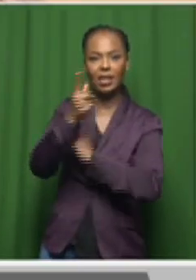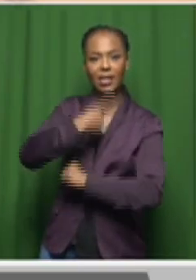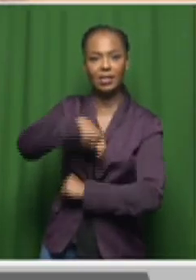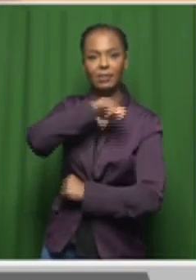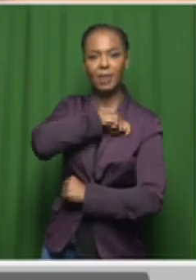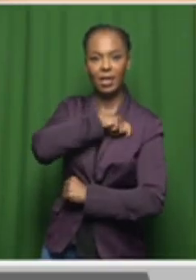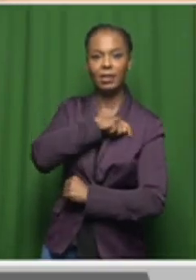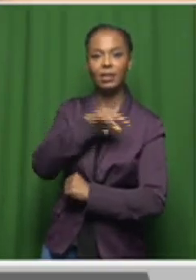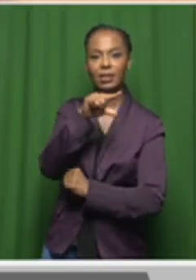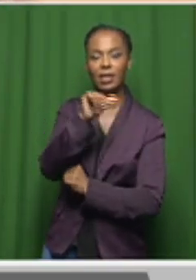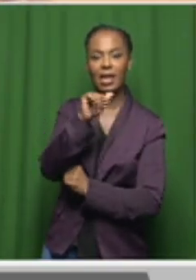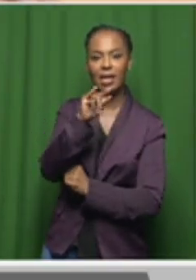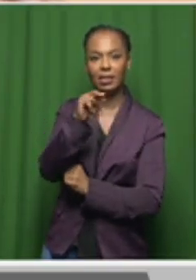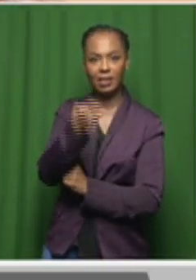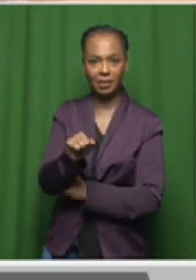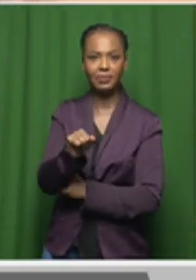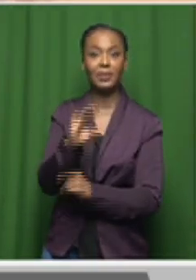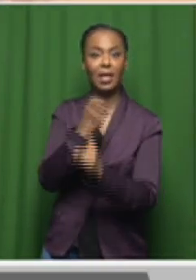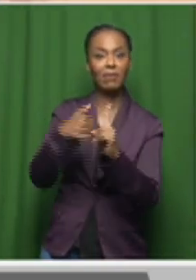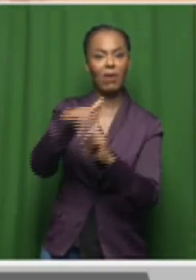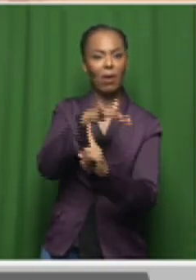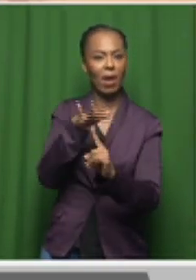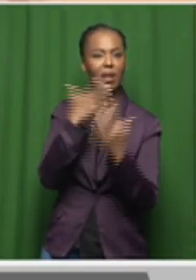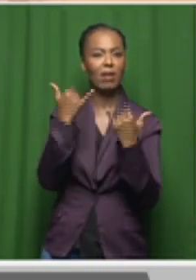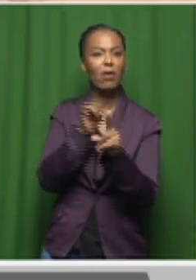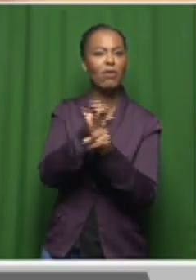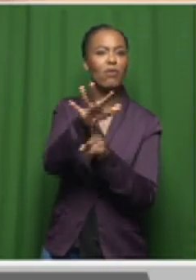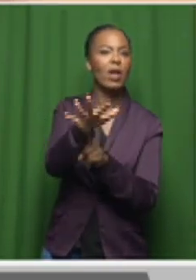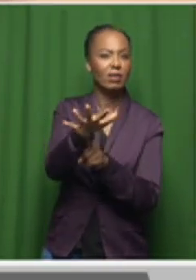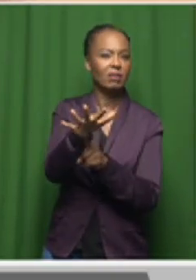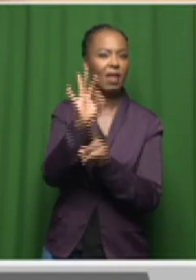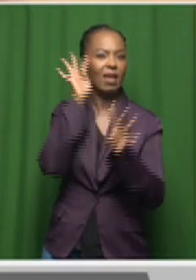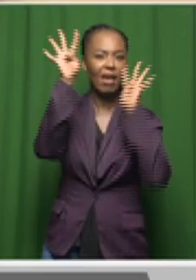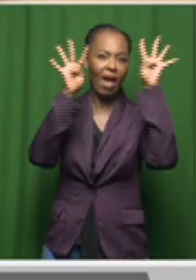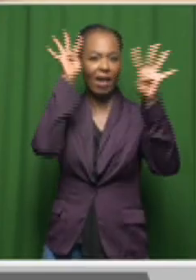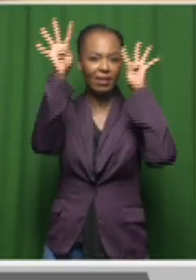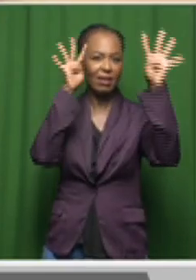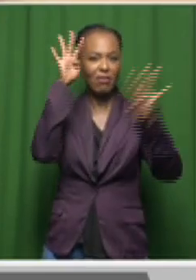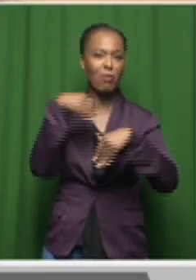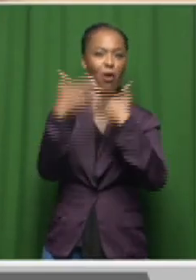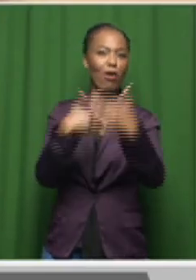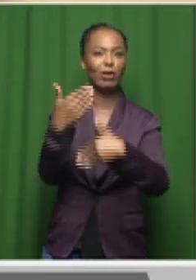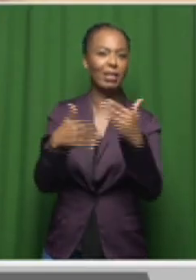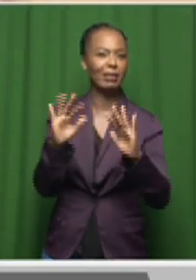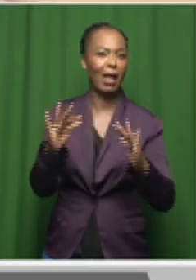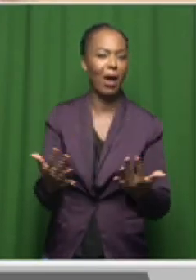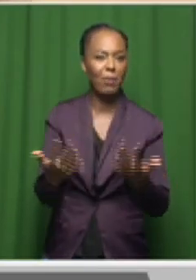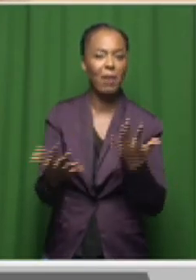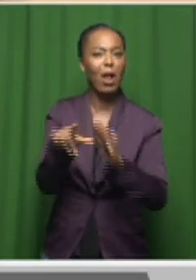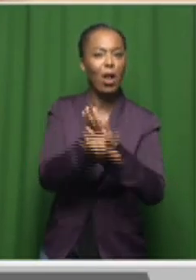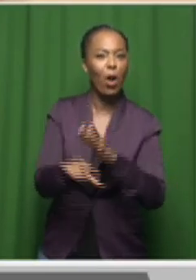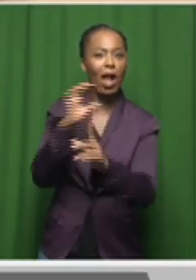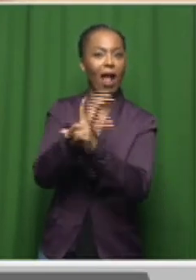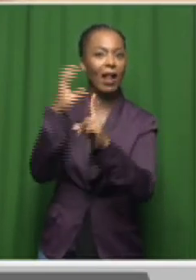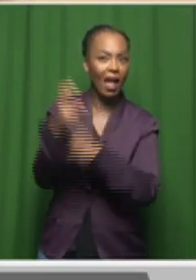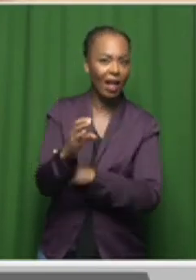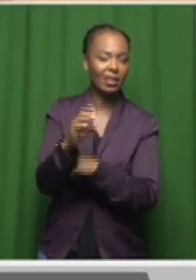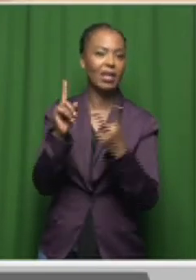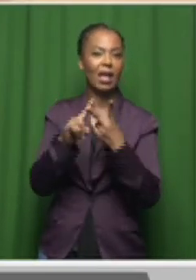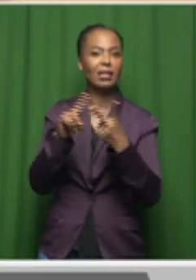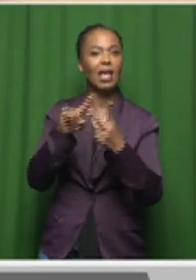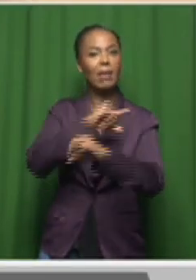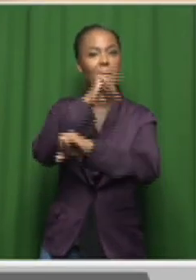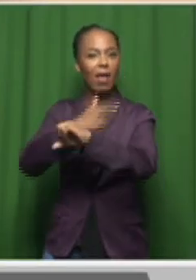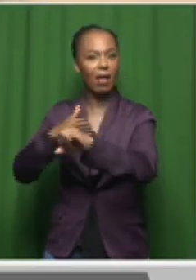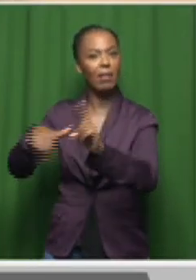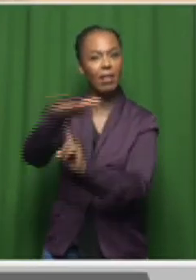of environment influence your creative process? And did you perhaps find that the local culture and the landscape seeped into your work?